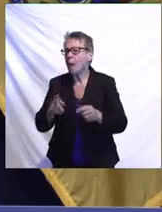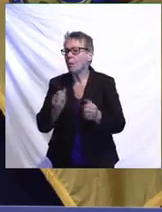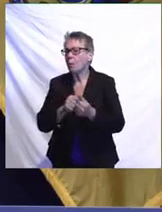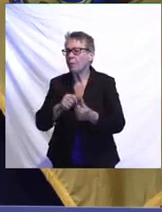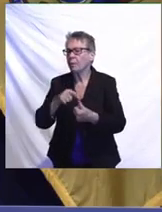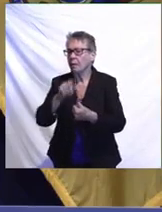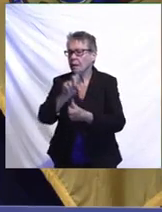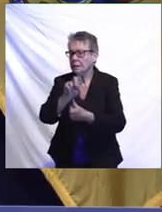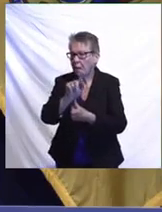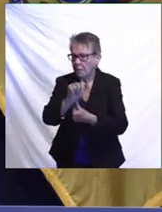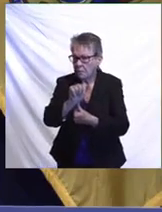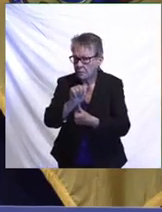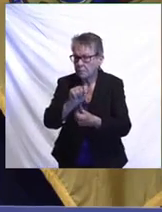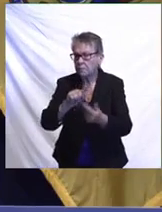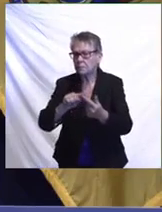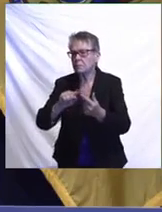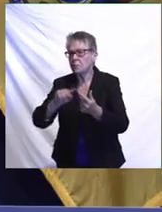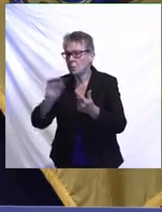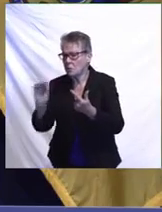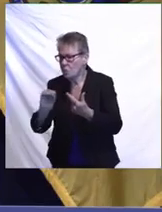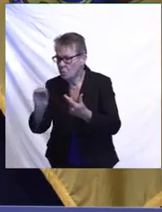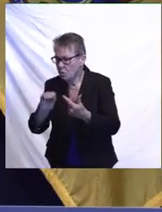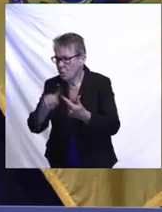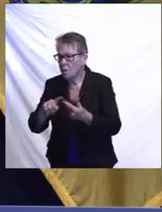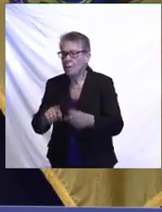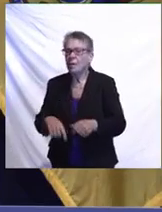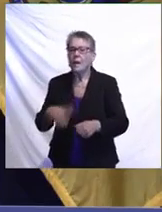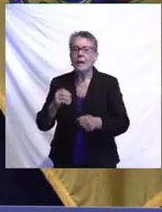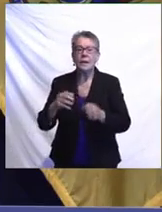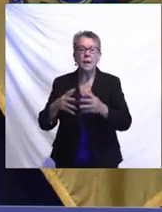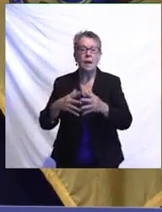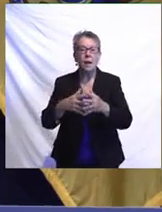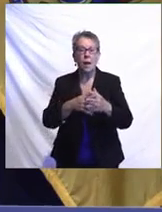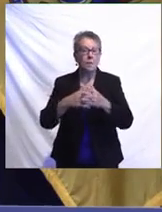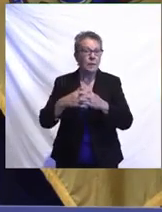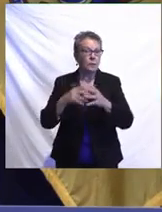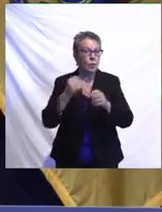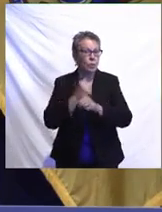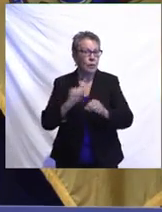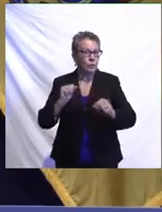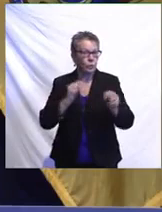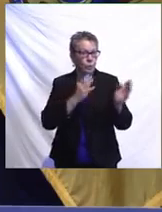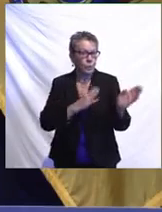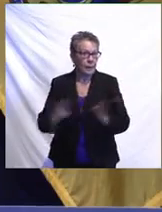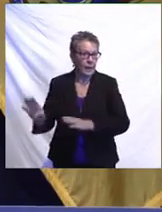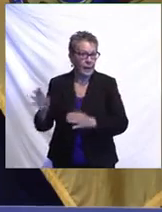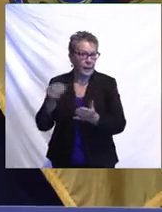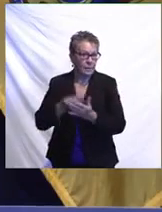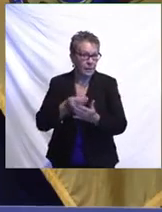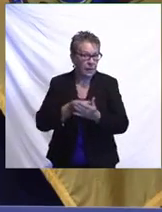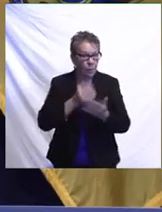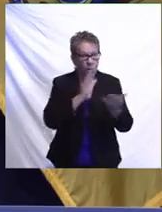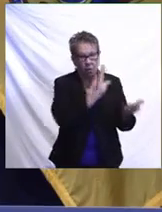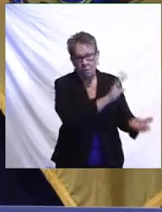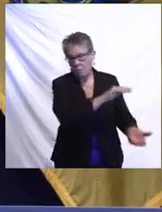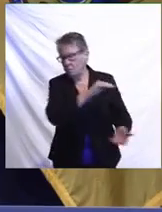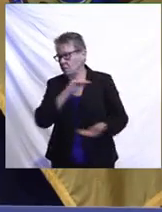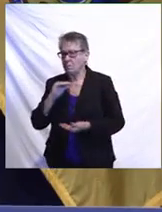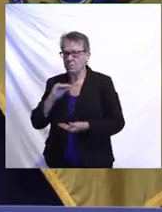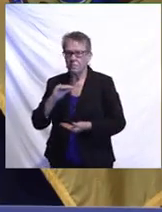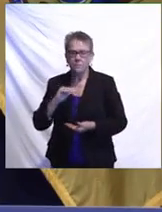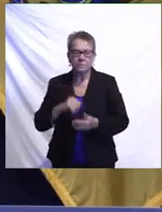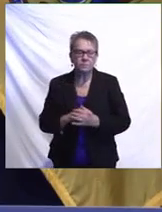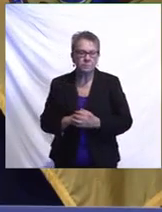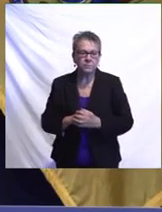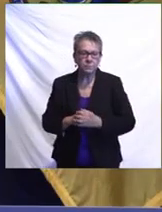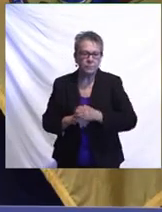the infrastructure money, with what hopefully will be another big investment bill coming out of Congress, I have every optimism